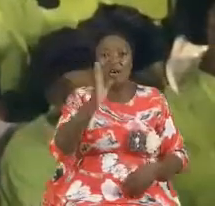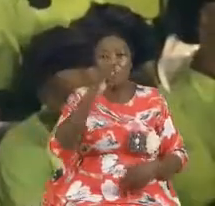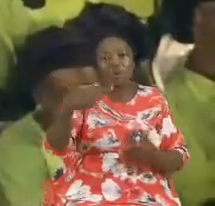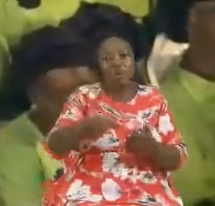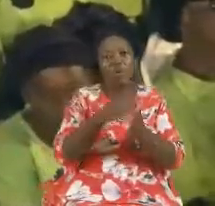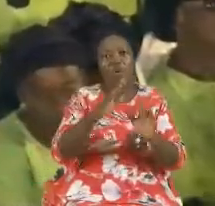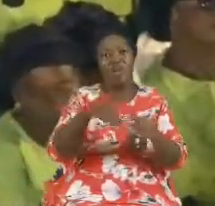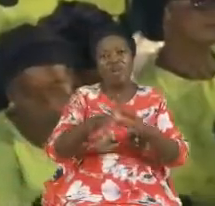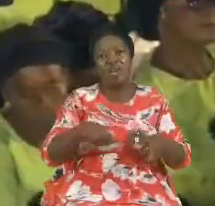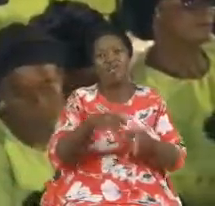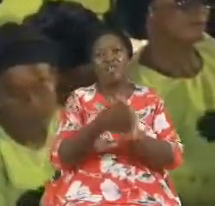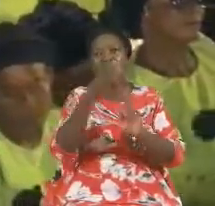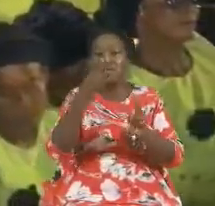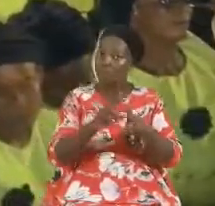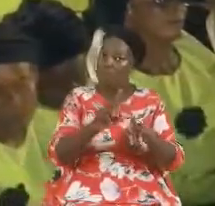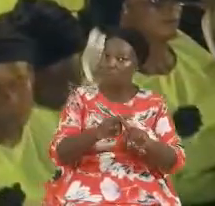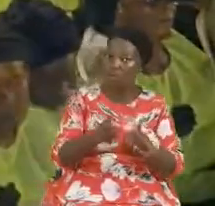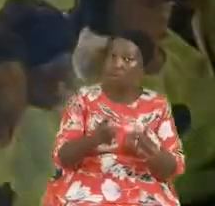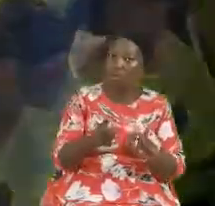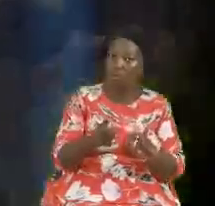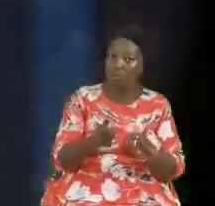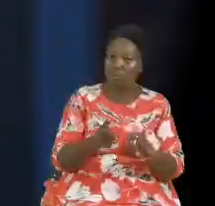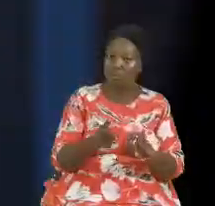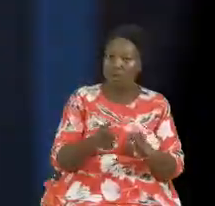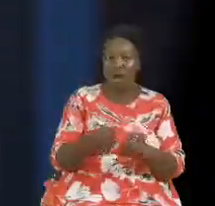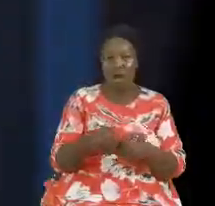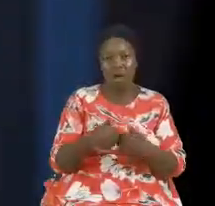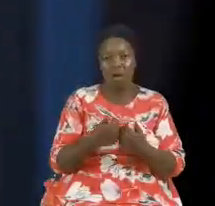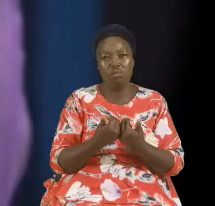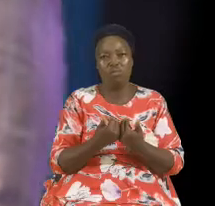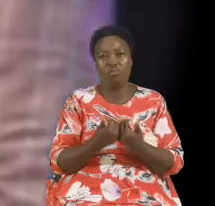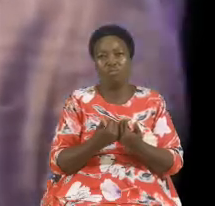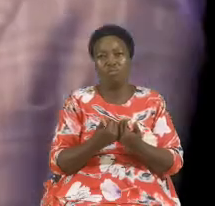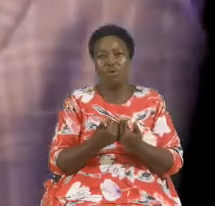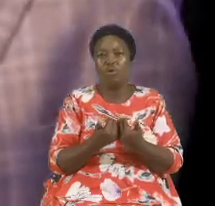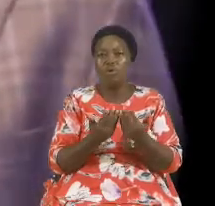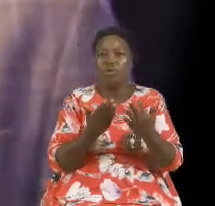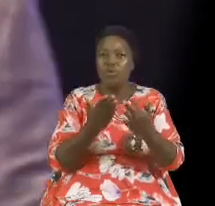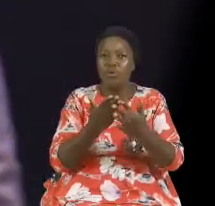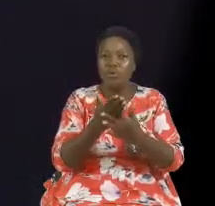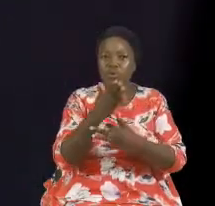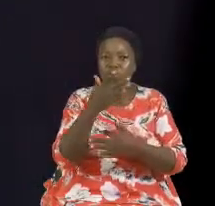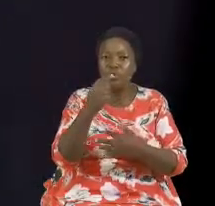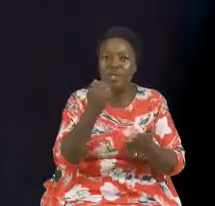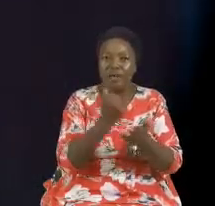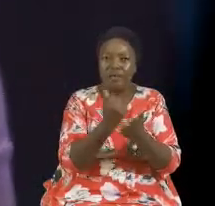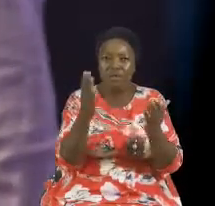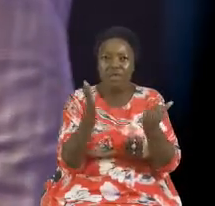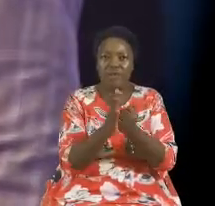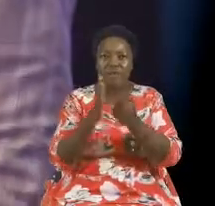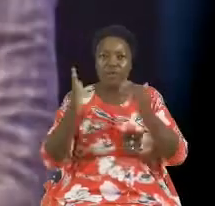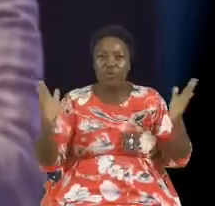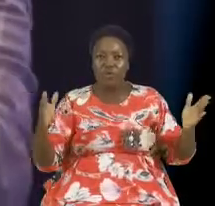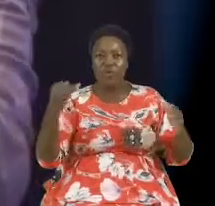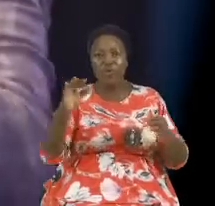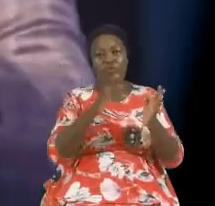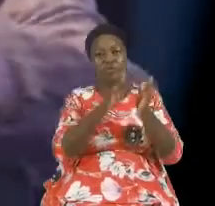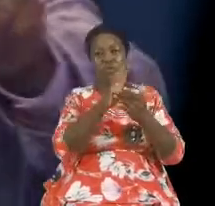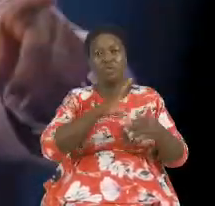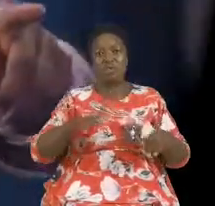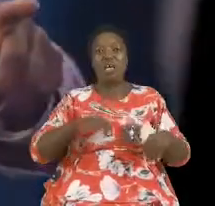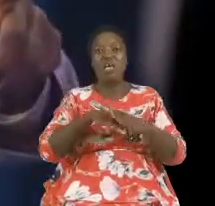a new splendor, there will be renewal in your life. But how? Through